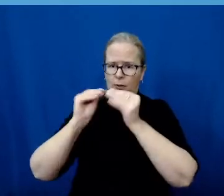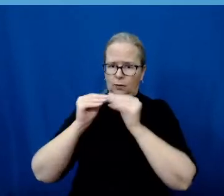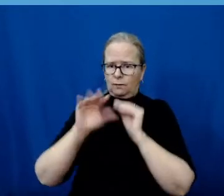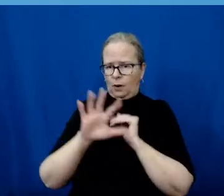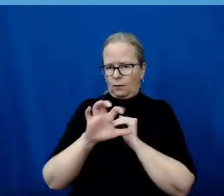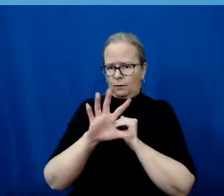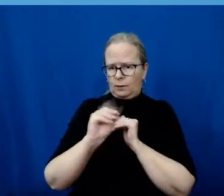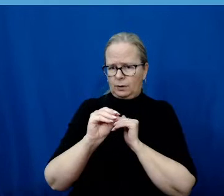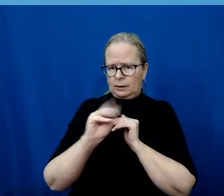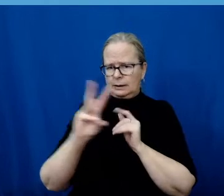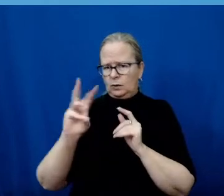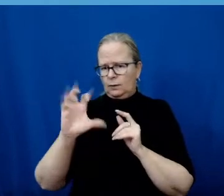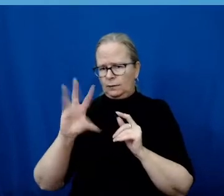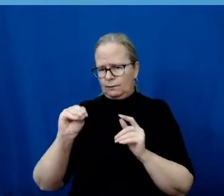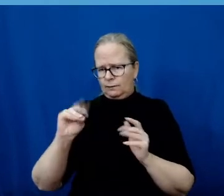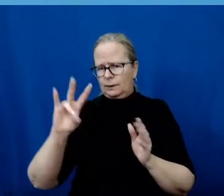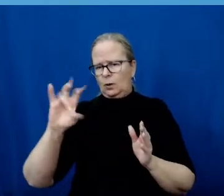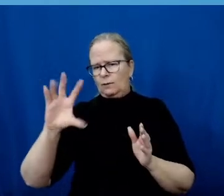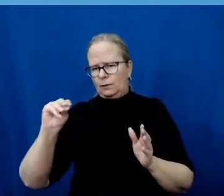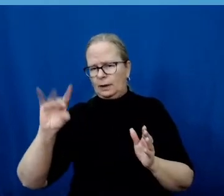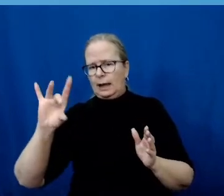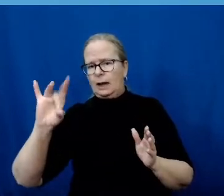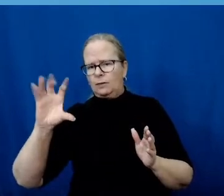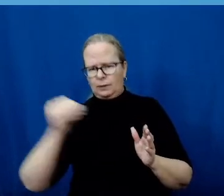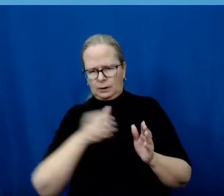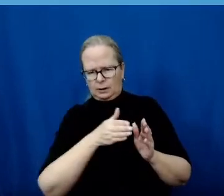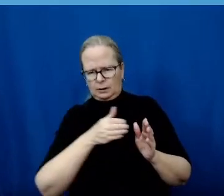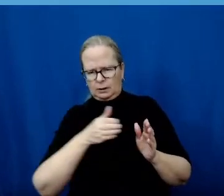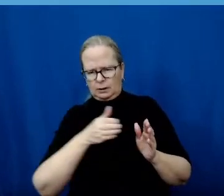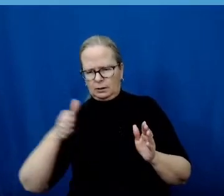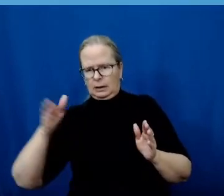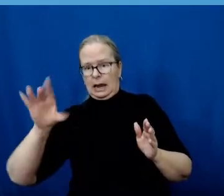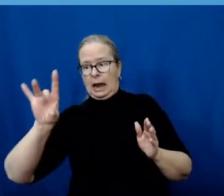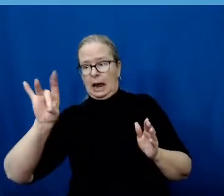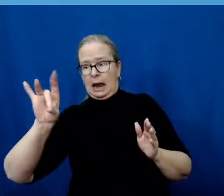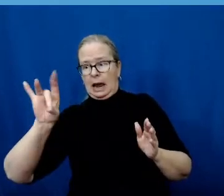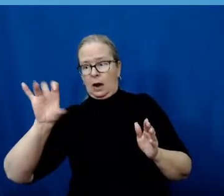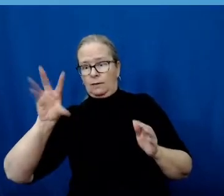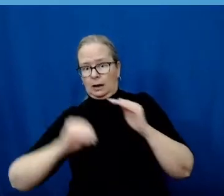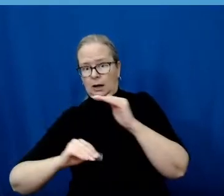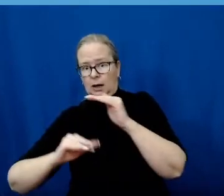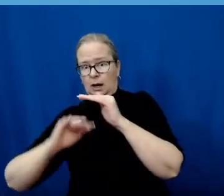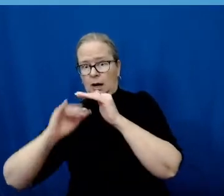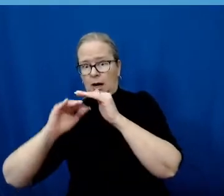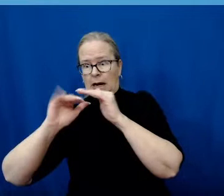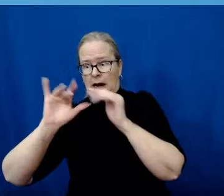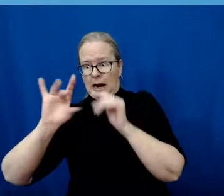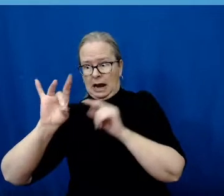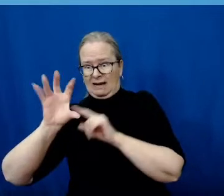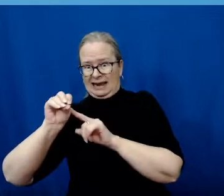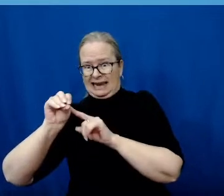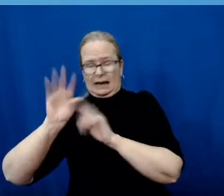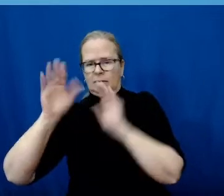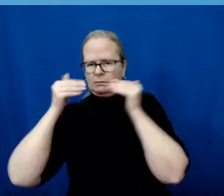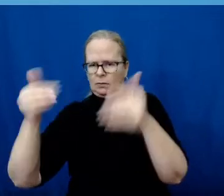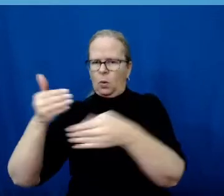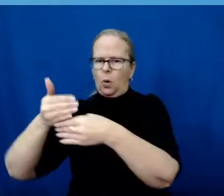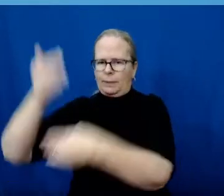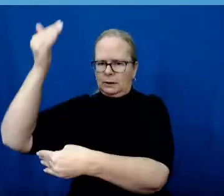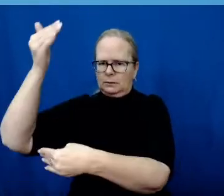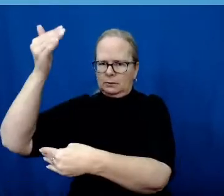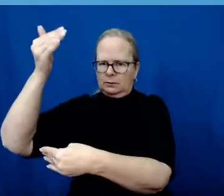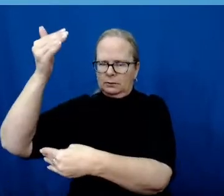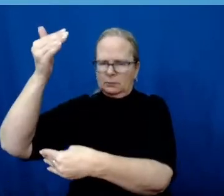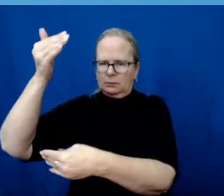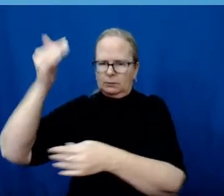into 850 and you're starting to approach 1,000, you know what? Open up the windows a little bit more. And my husband just texted me and said, I am cooking on the gas